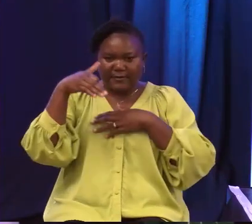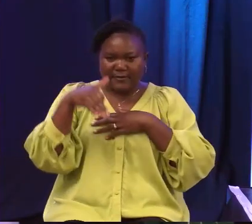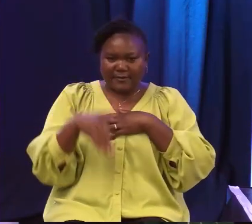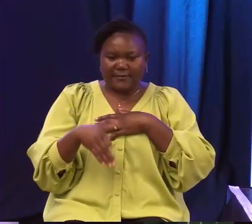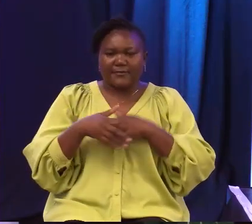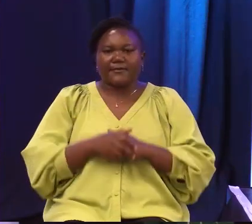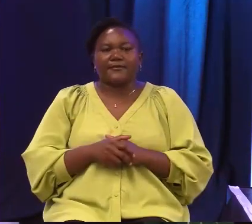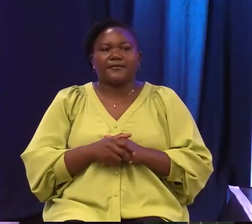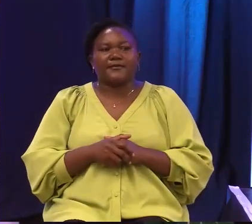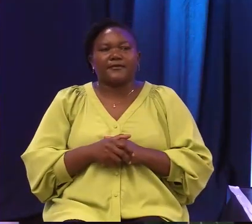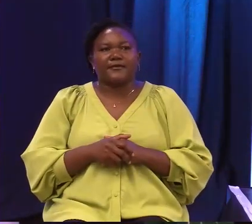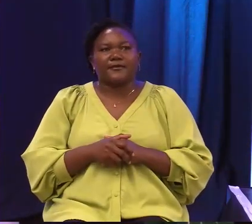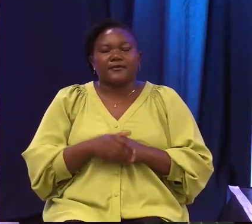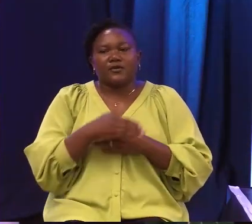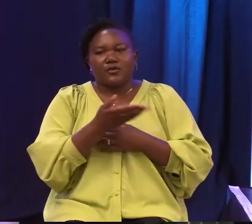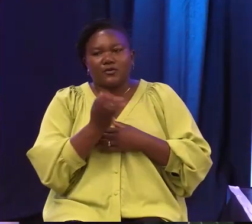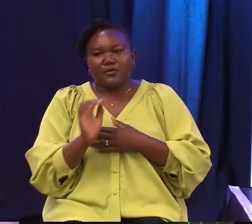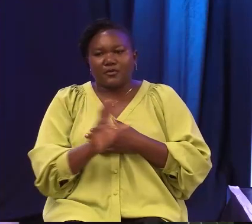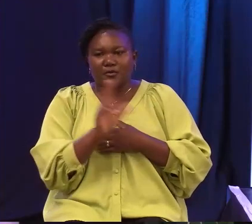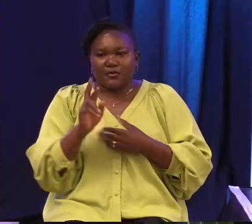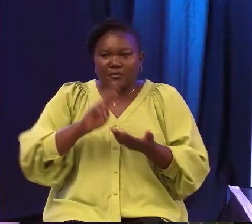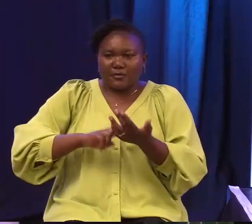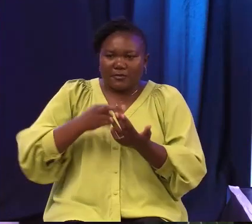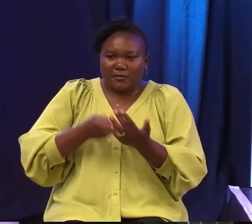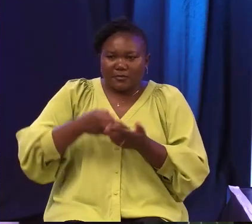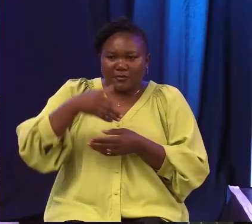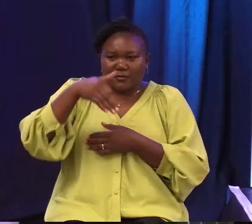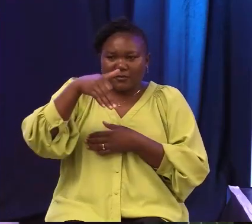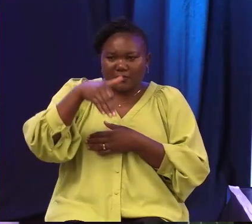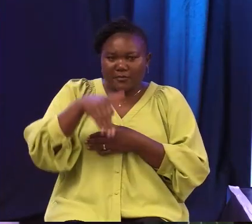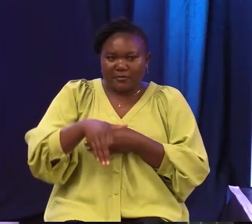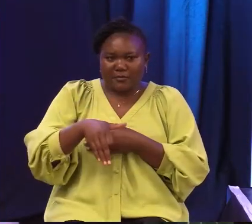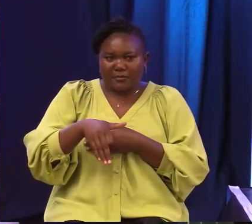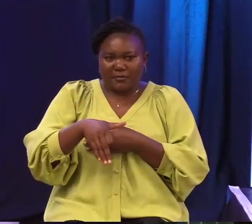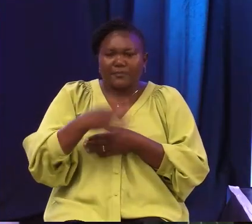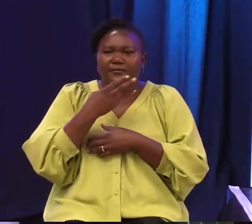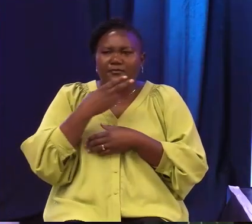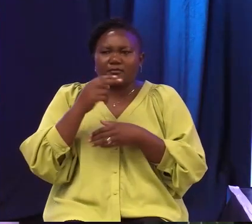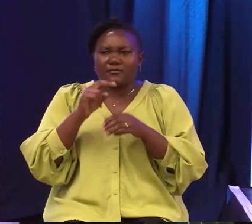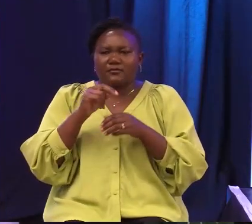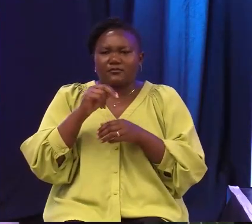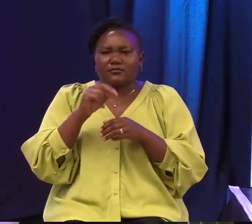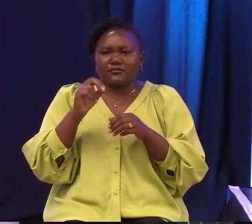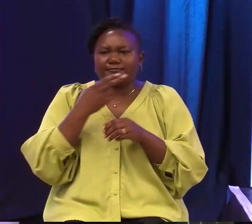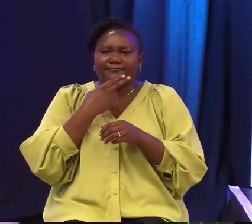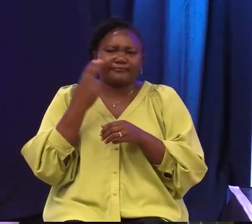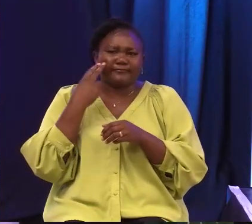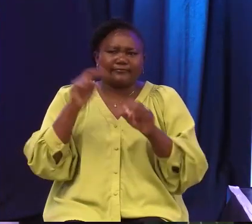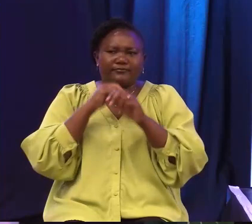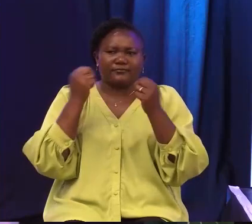Hasselman, all representative of the Namibian National Association of the Deaf in